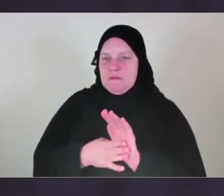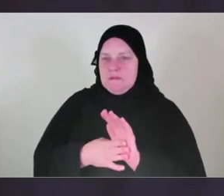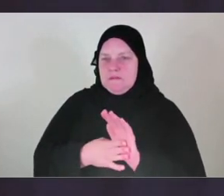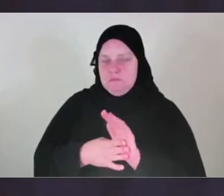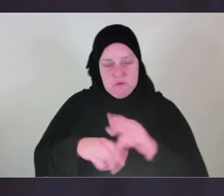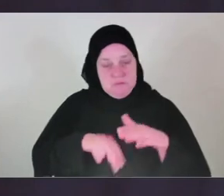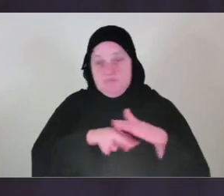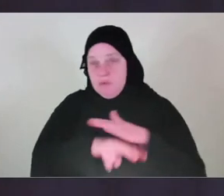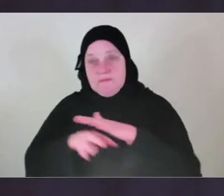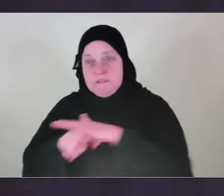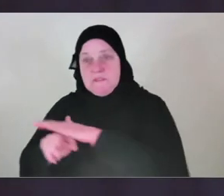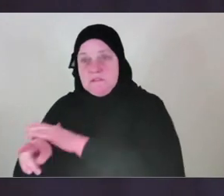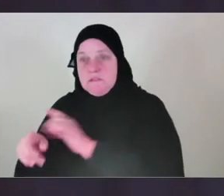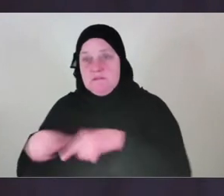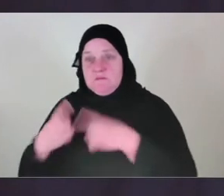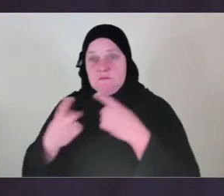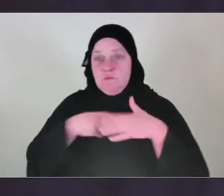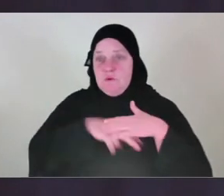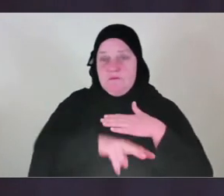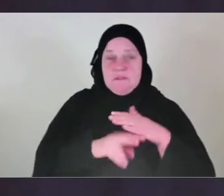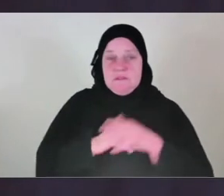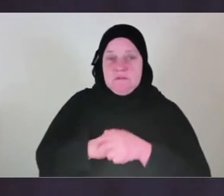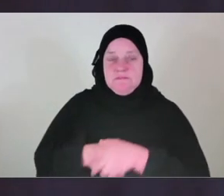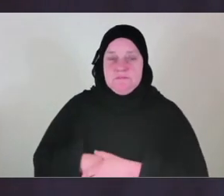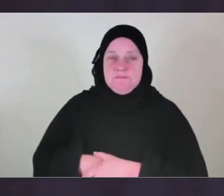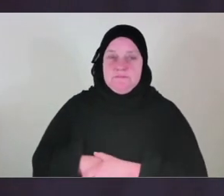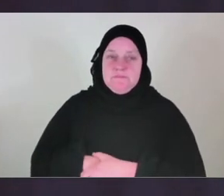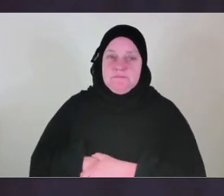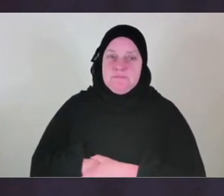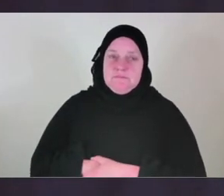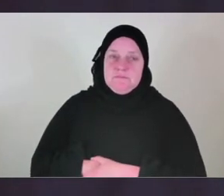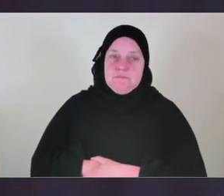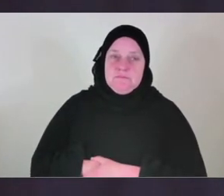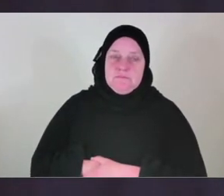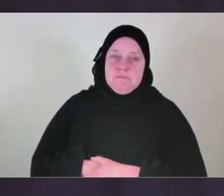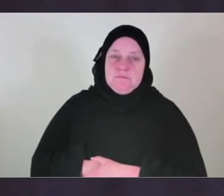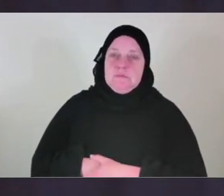you received this, that you were the prophet. Before Nuh.